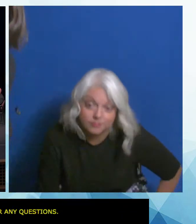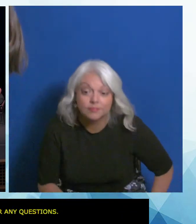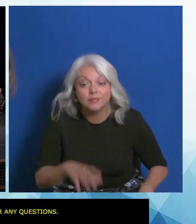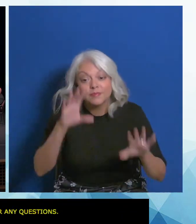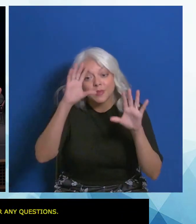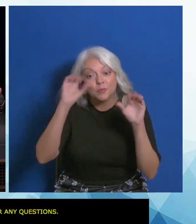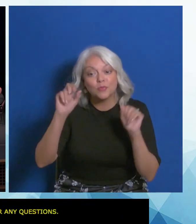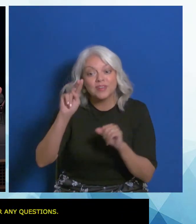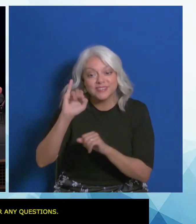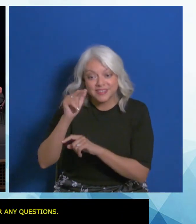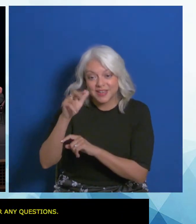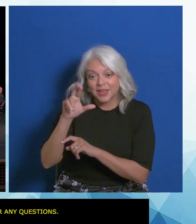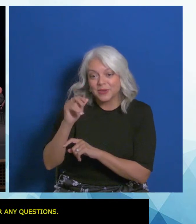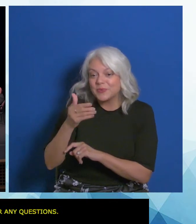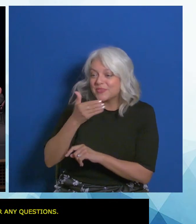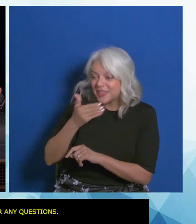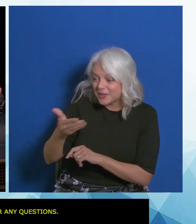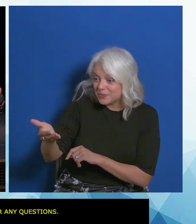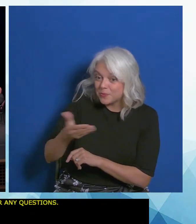questions?